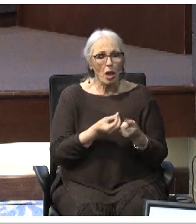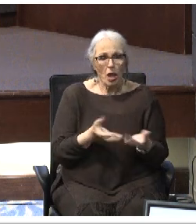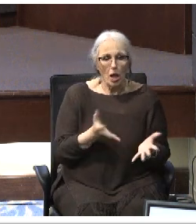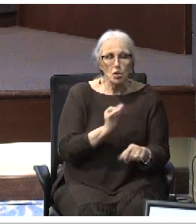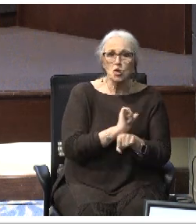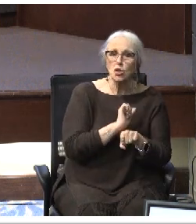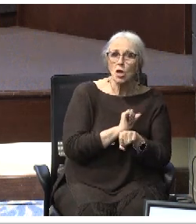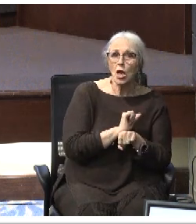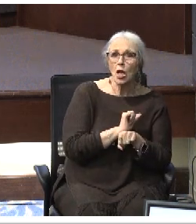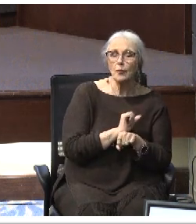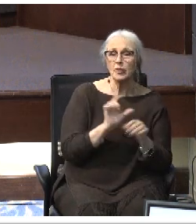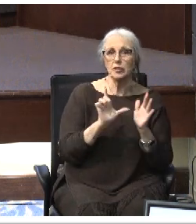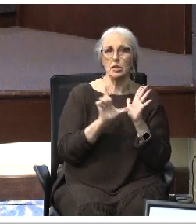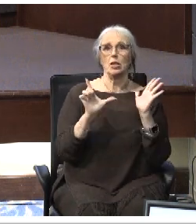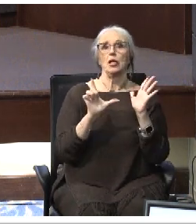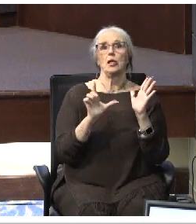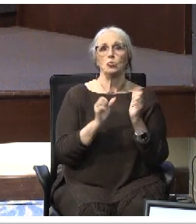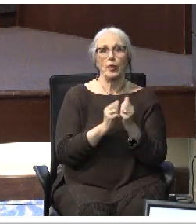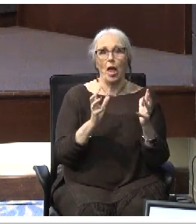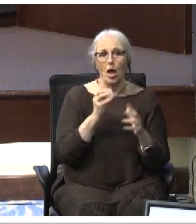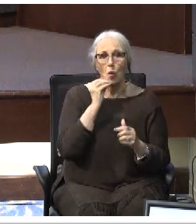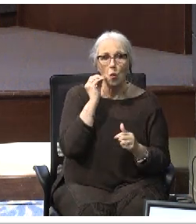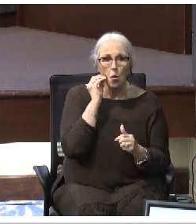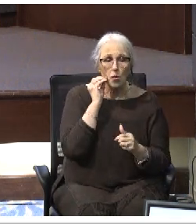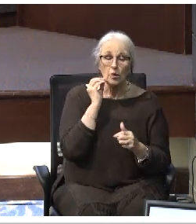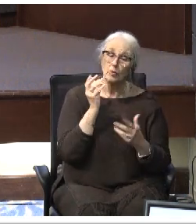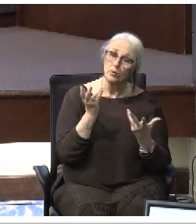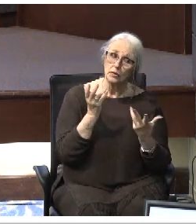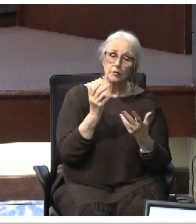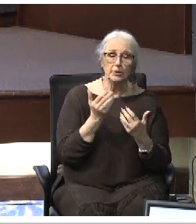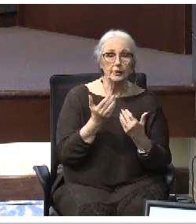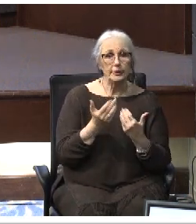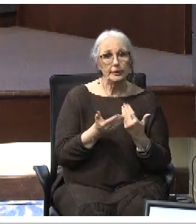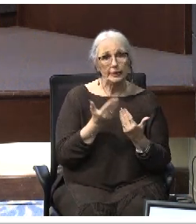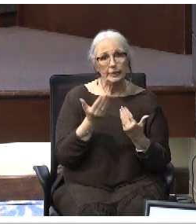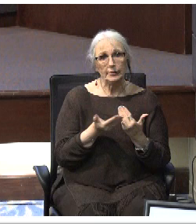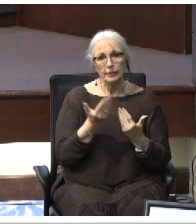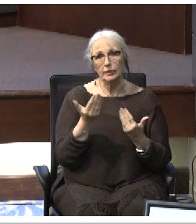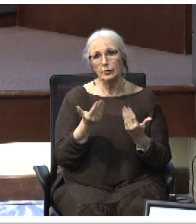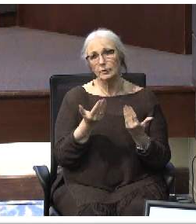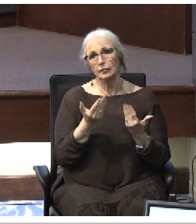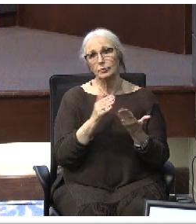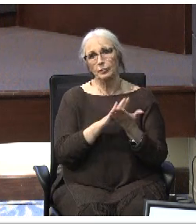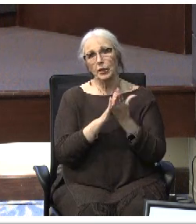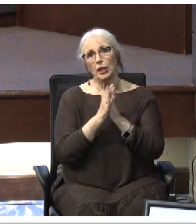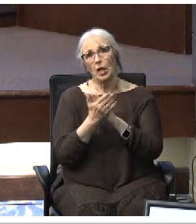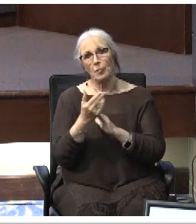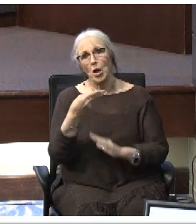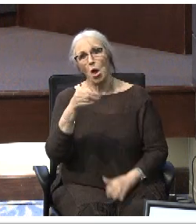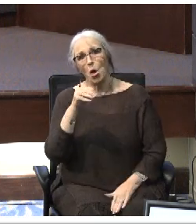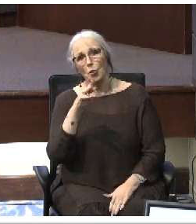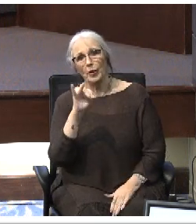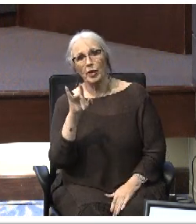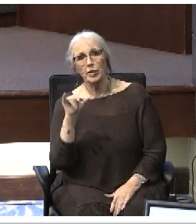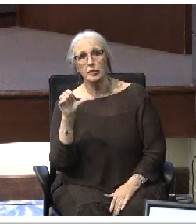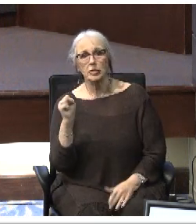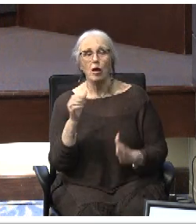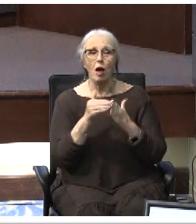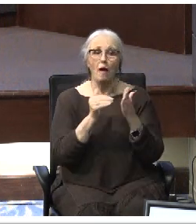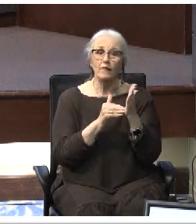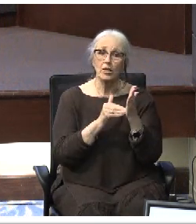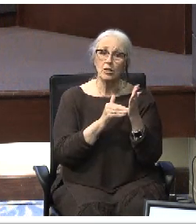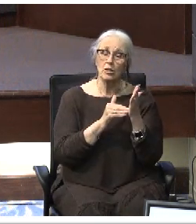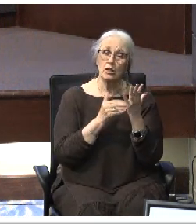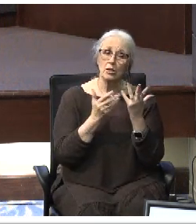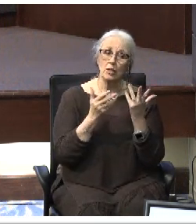employment, suddenly found themselves homeless. Unfortunately, it's very easy to become homeless. Oftentimes, it's